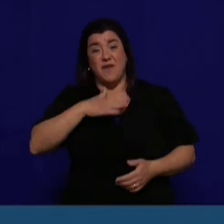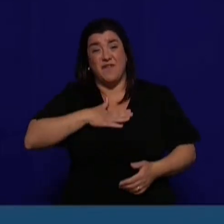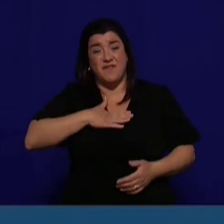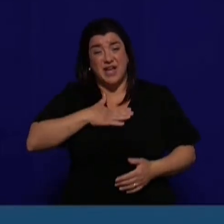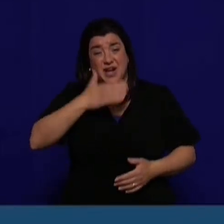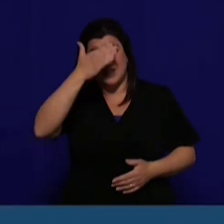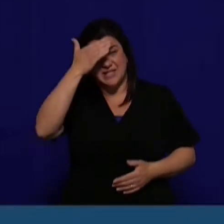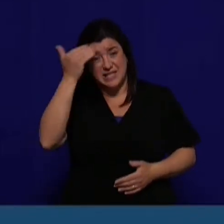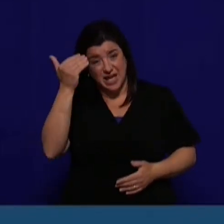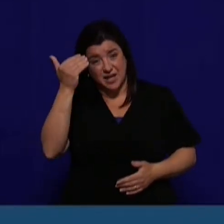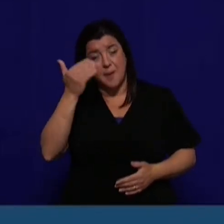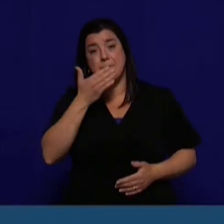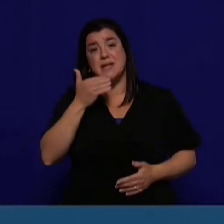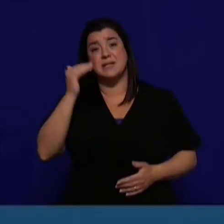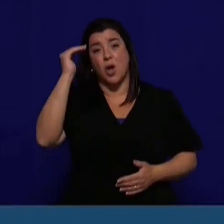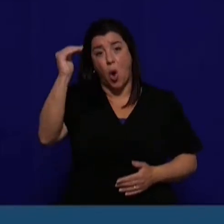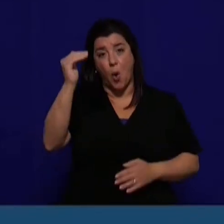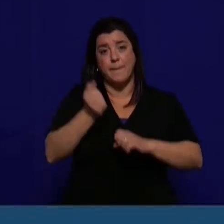test. Thank you.